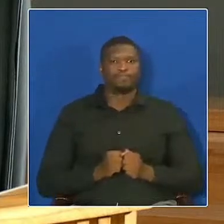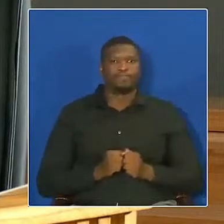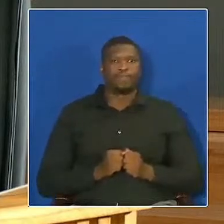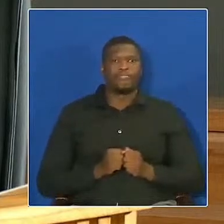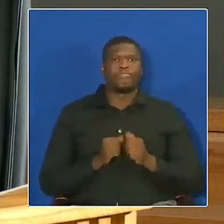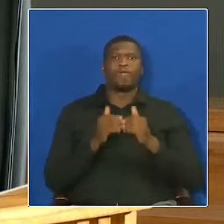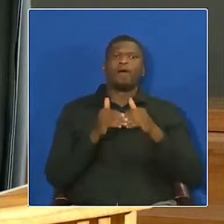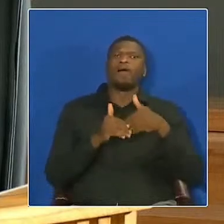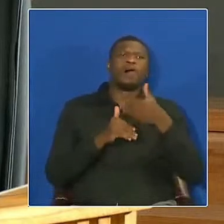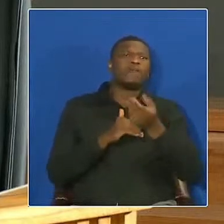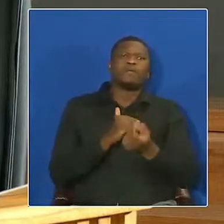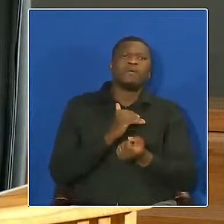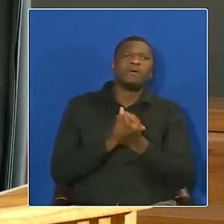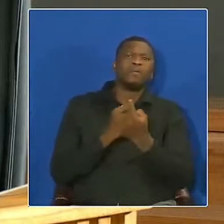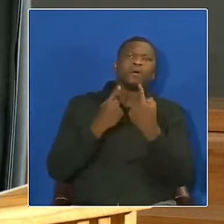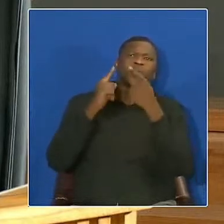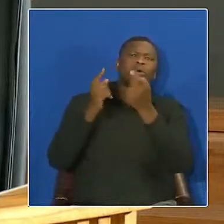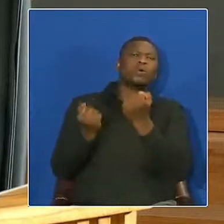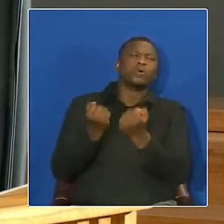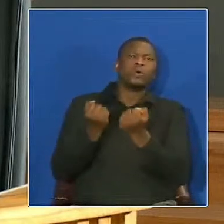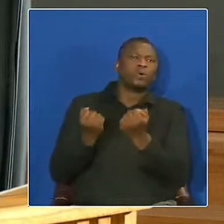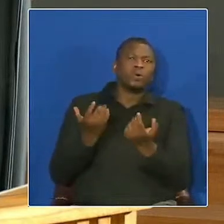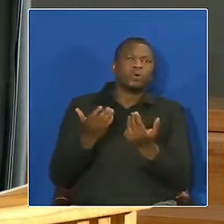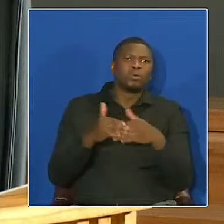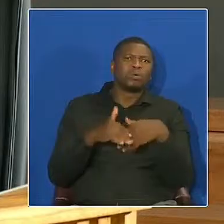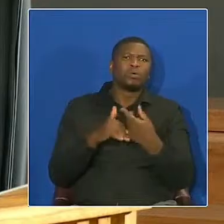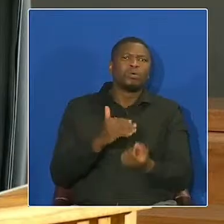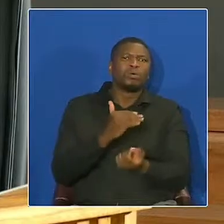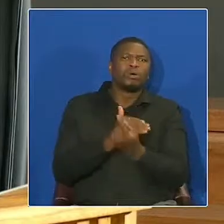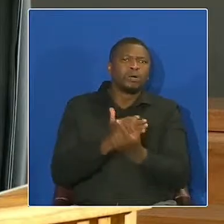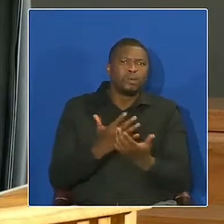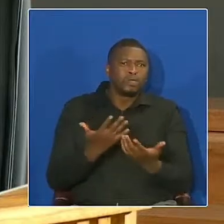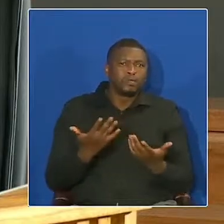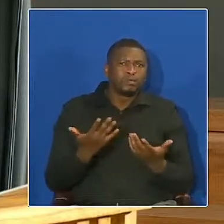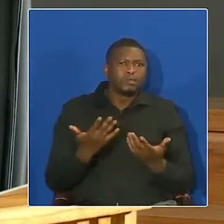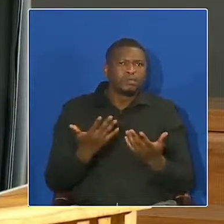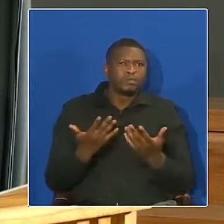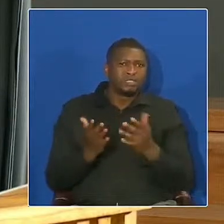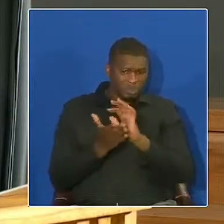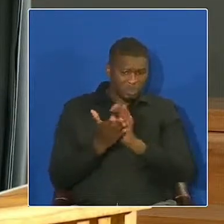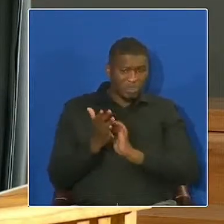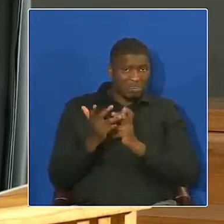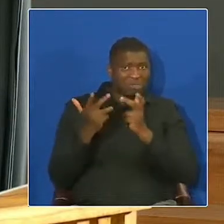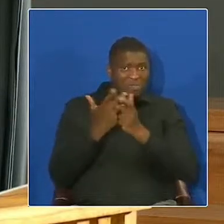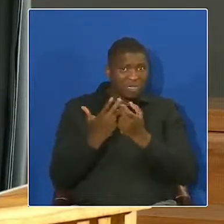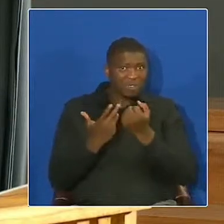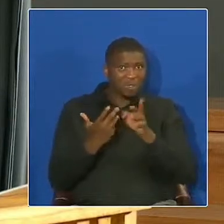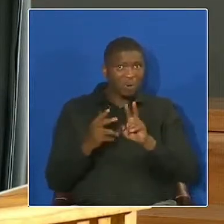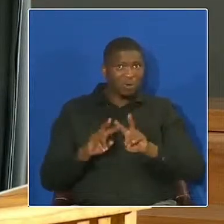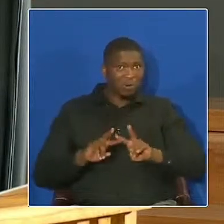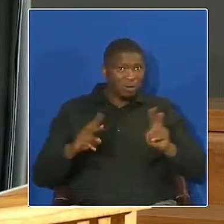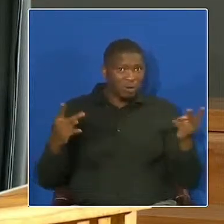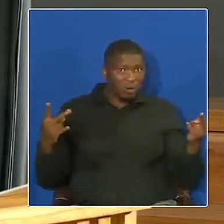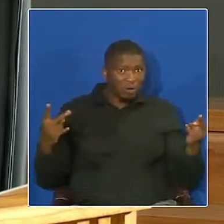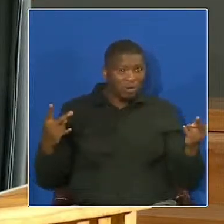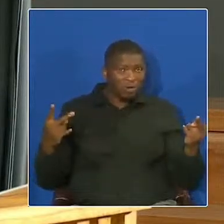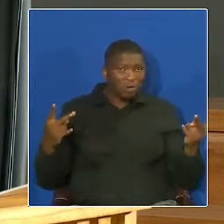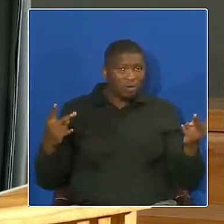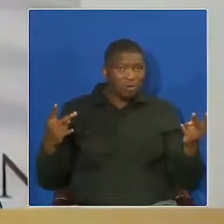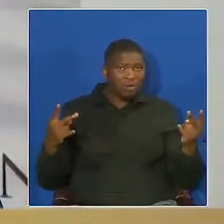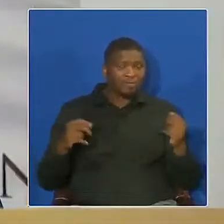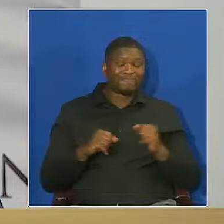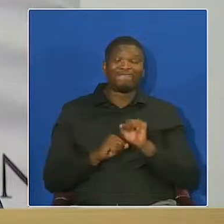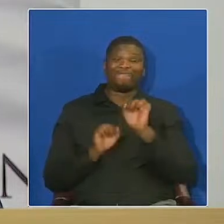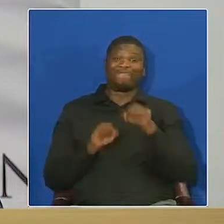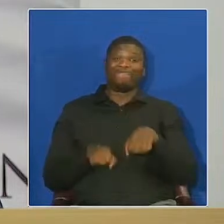And the outcome of the hearing was contrary to what he said in this Yes, paragraph. the